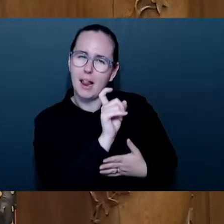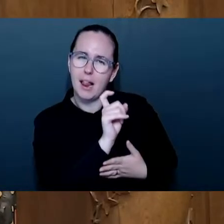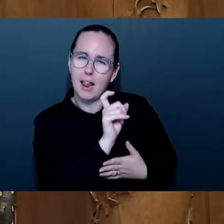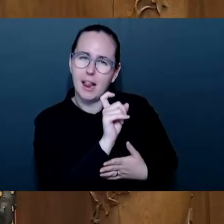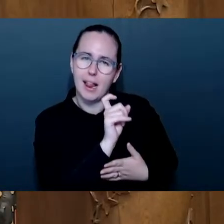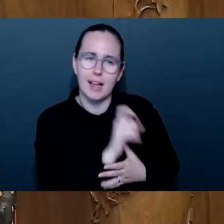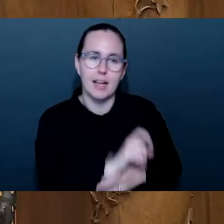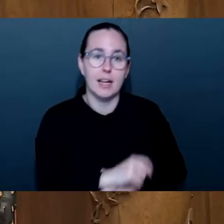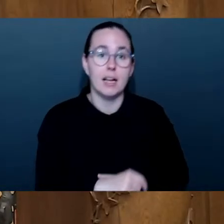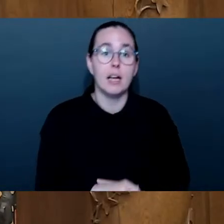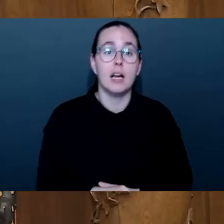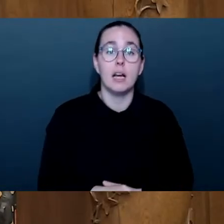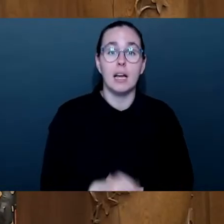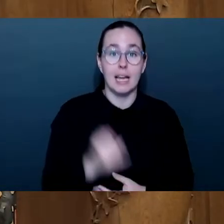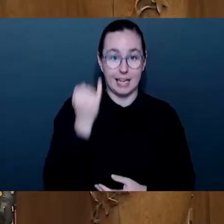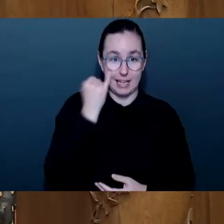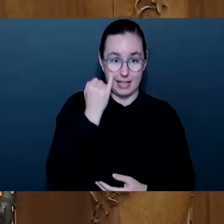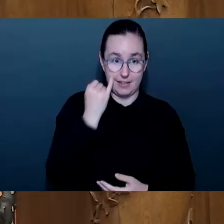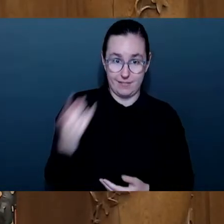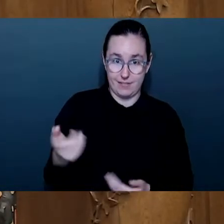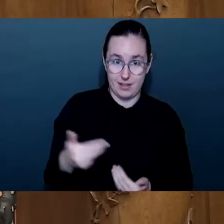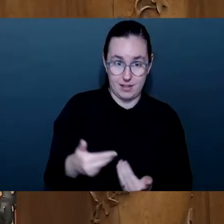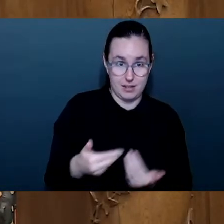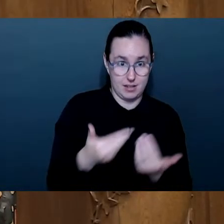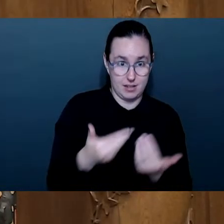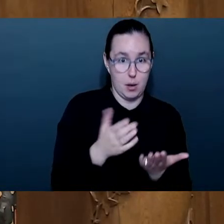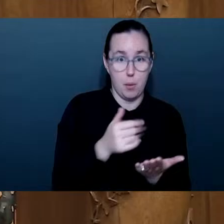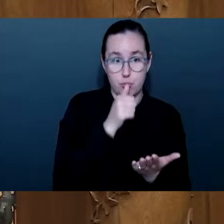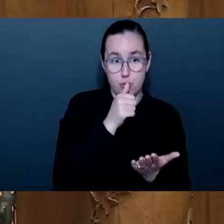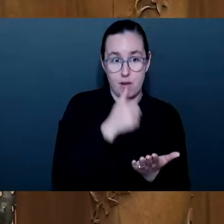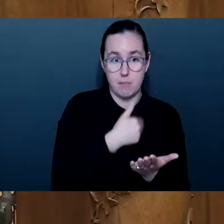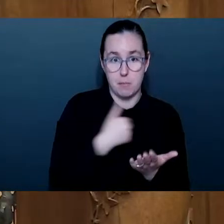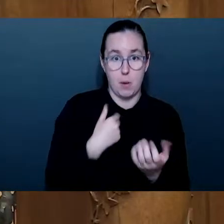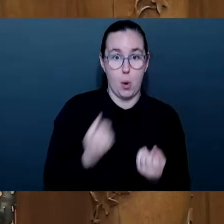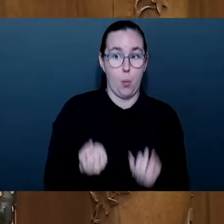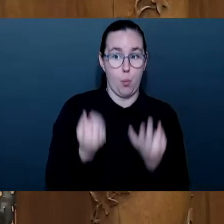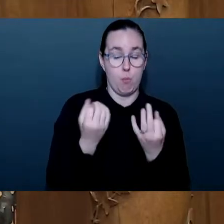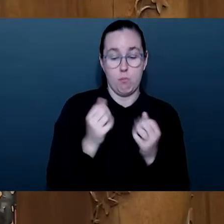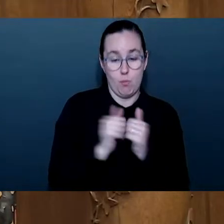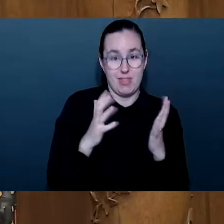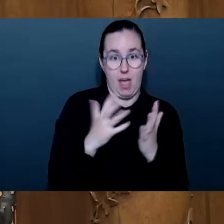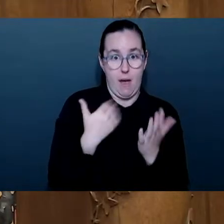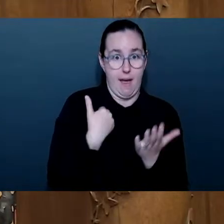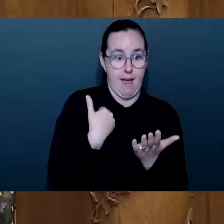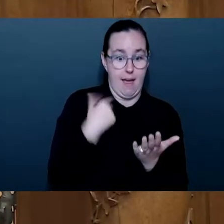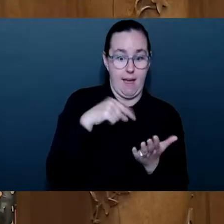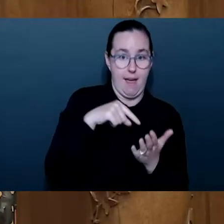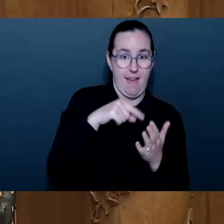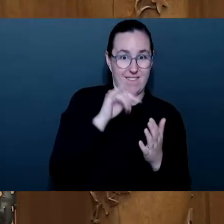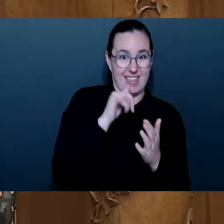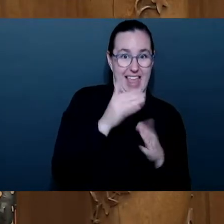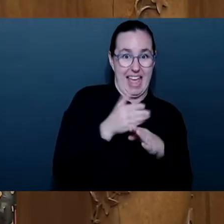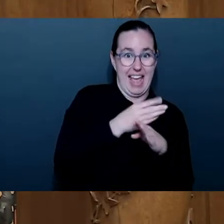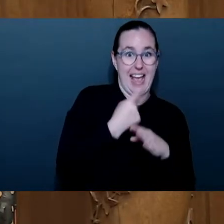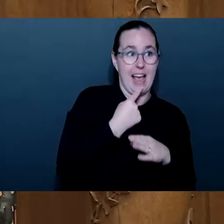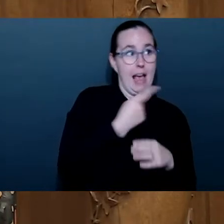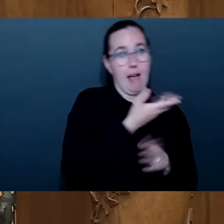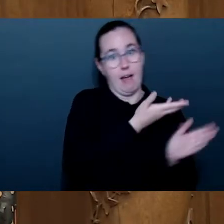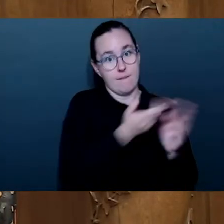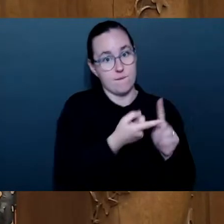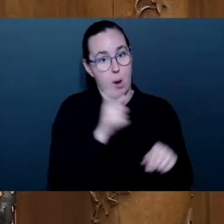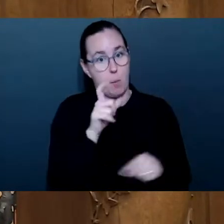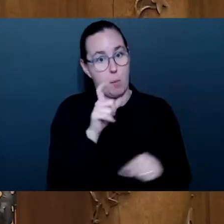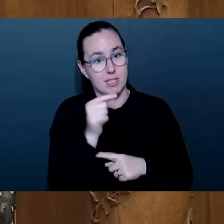without an accompanying message of the Lieutenant Governor or royal recommendation. To assist the House, the Chair